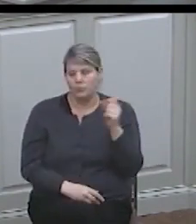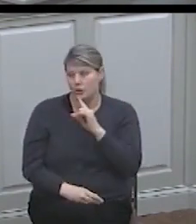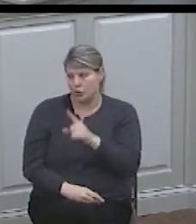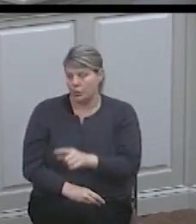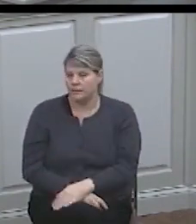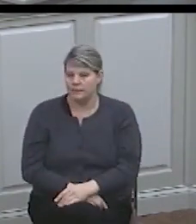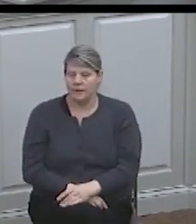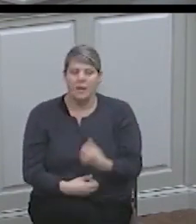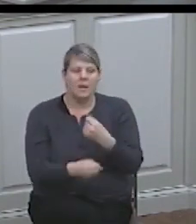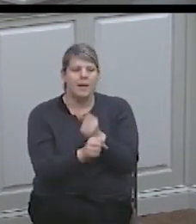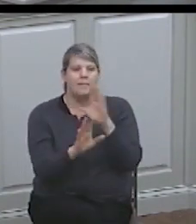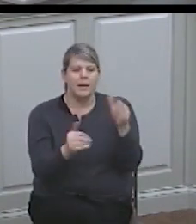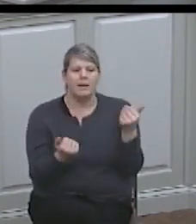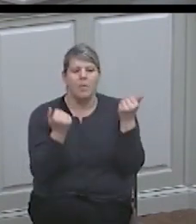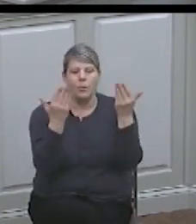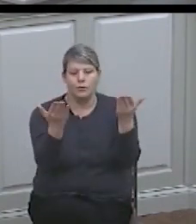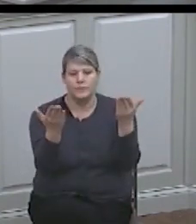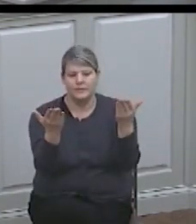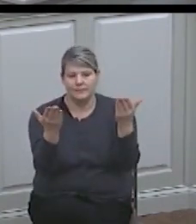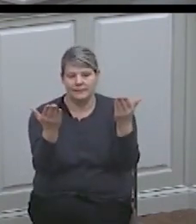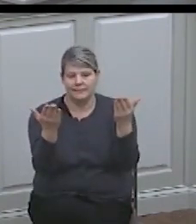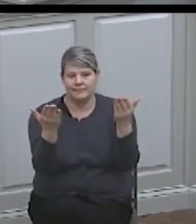So do I hear a motion?